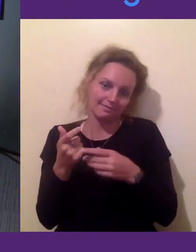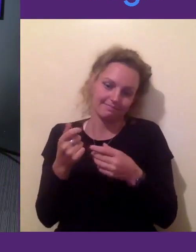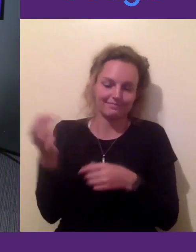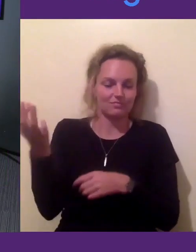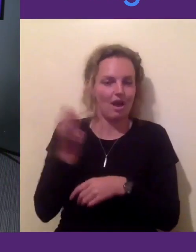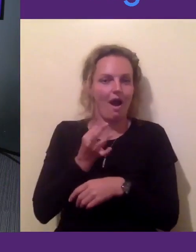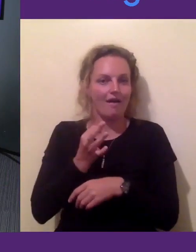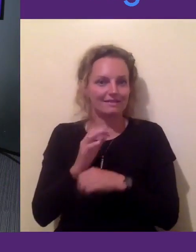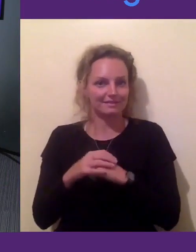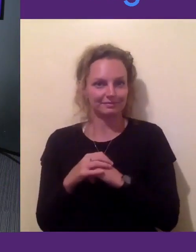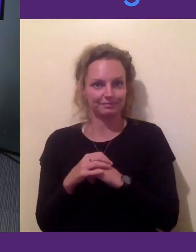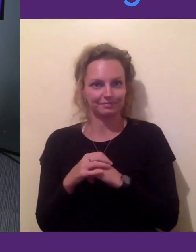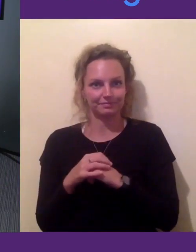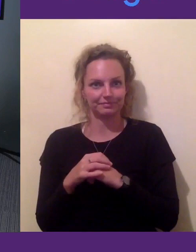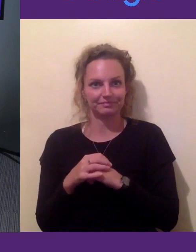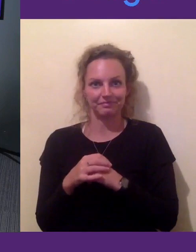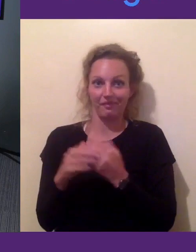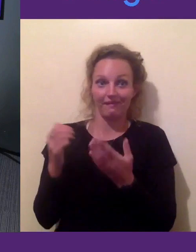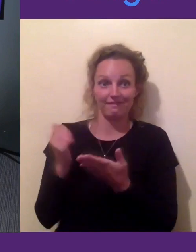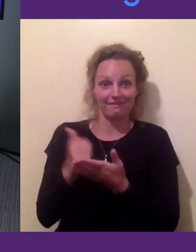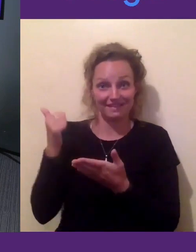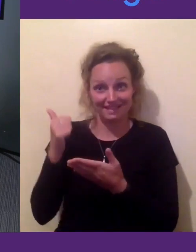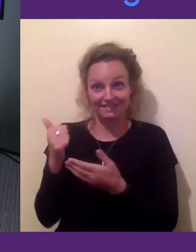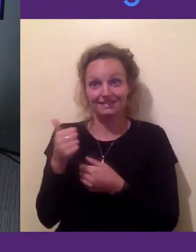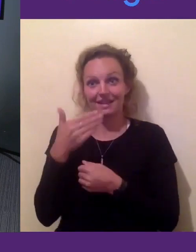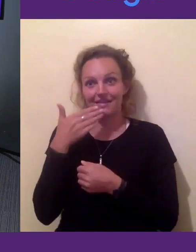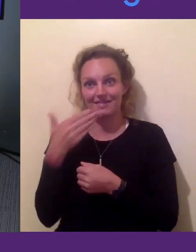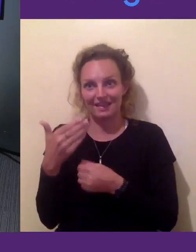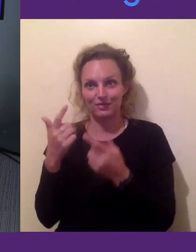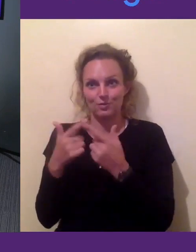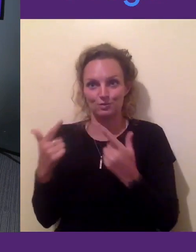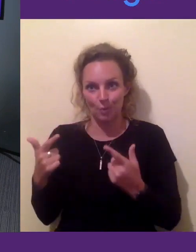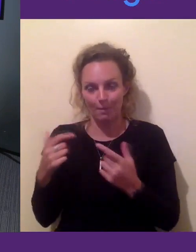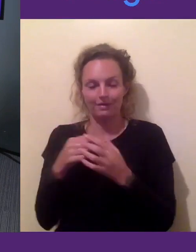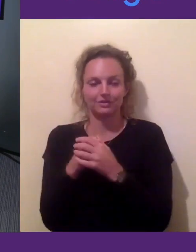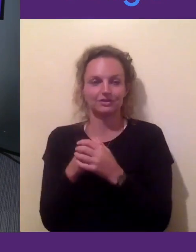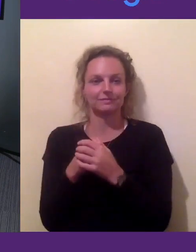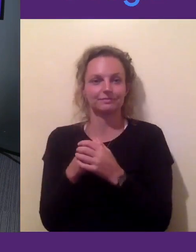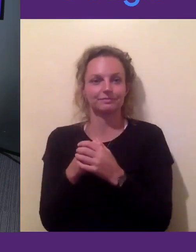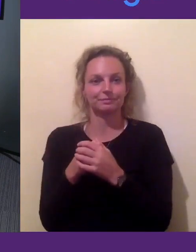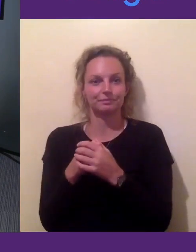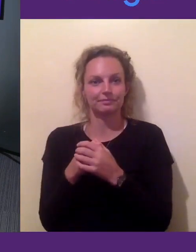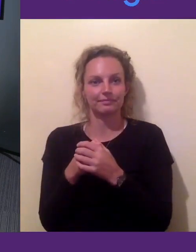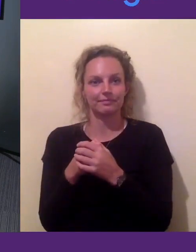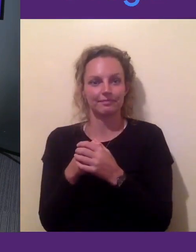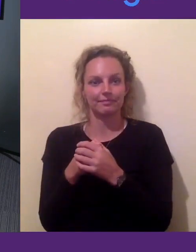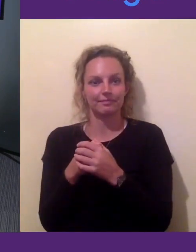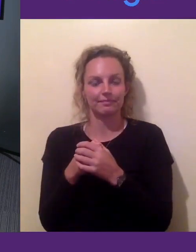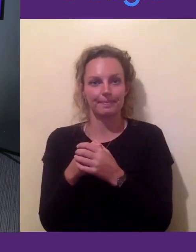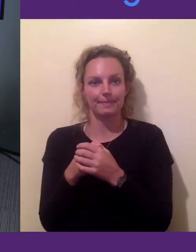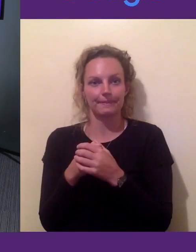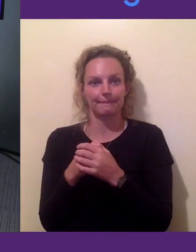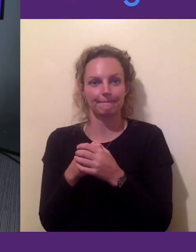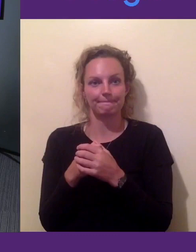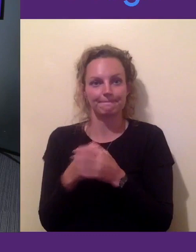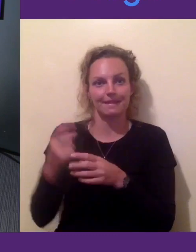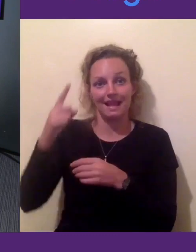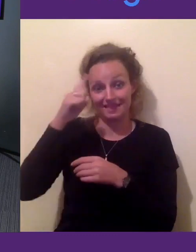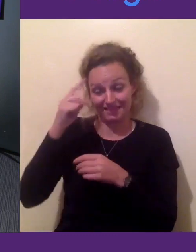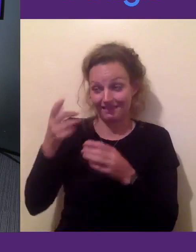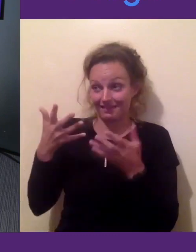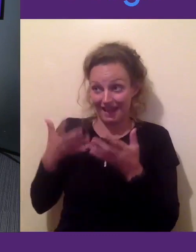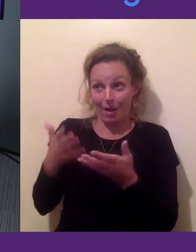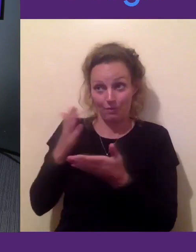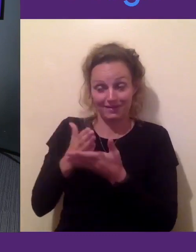Fantastic. Well, thank you so much, Beatriz. And I think I am definitely looking at dark mode as a